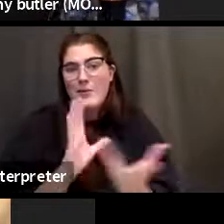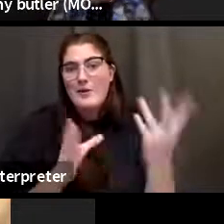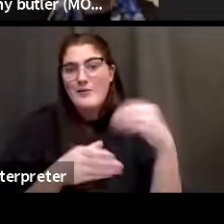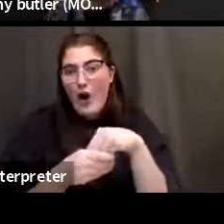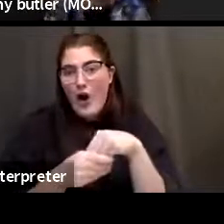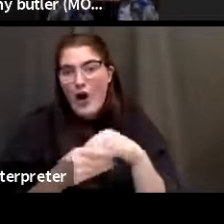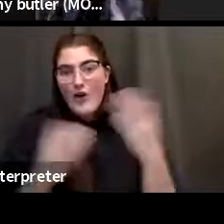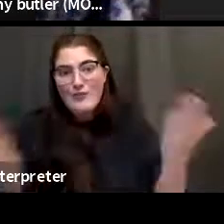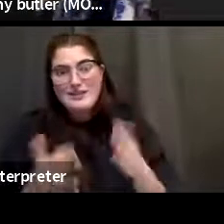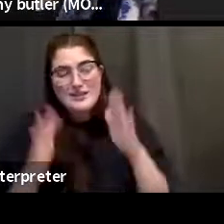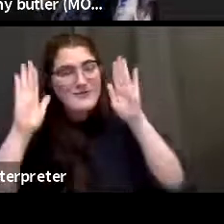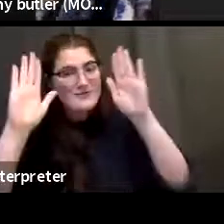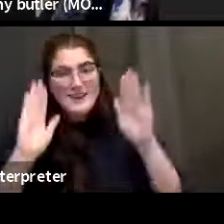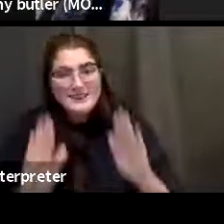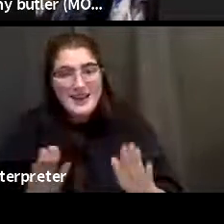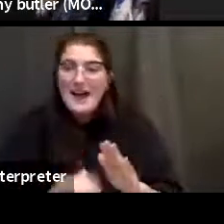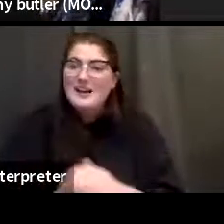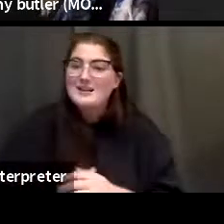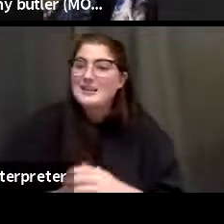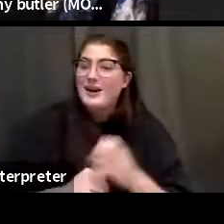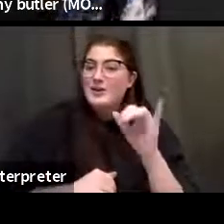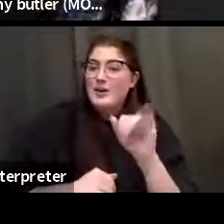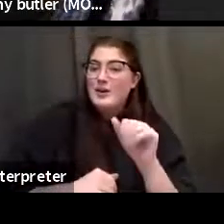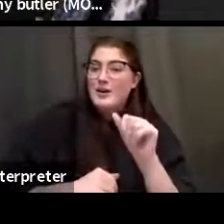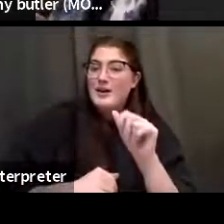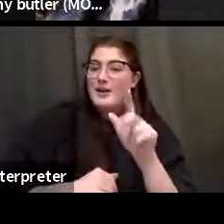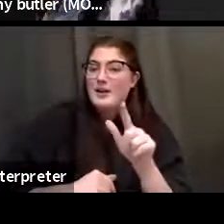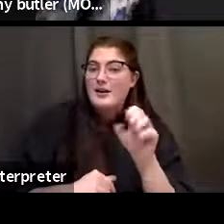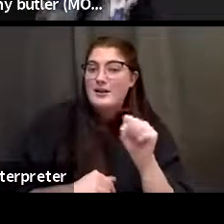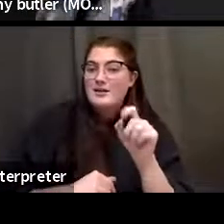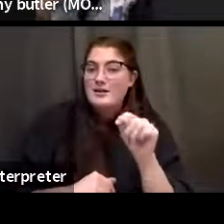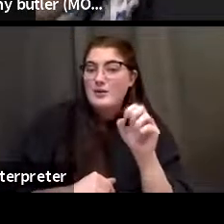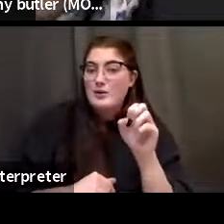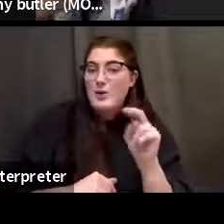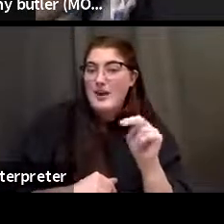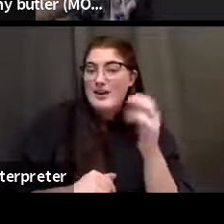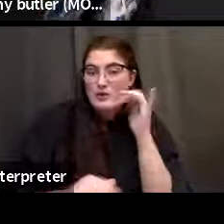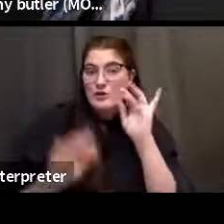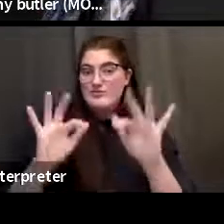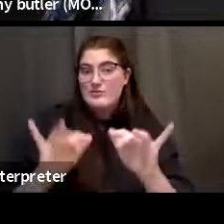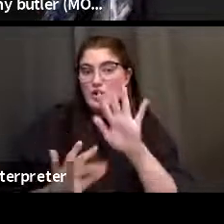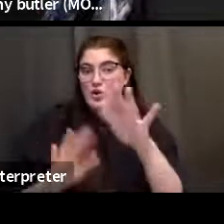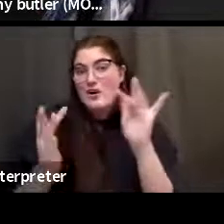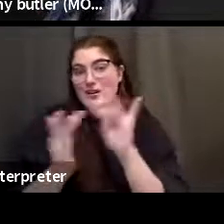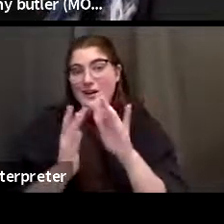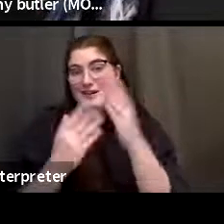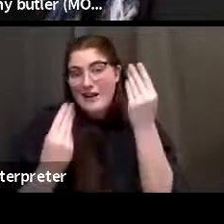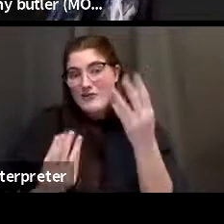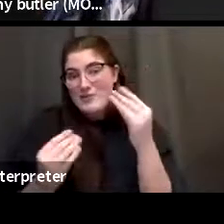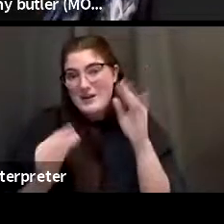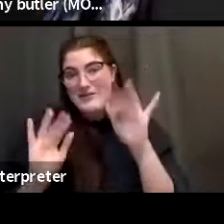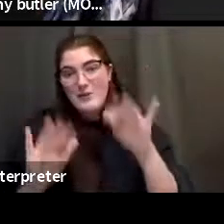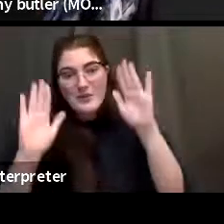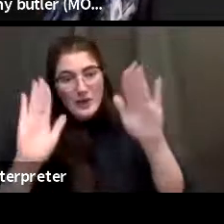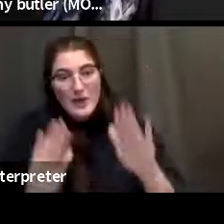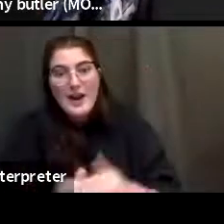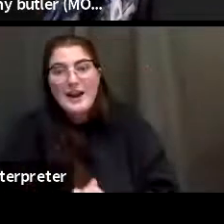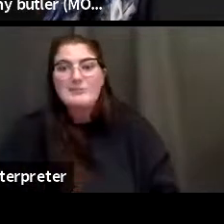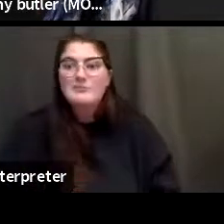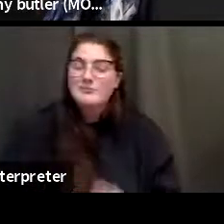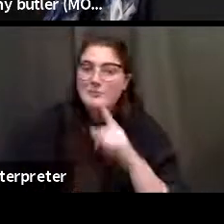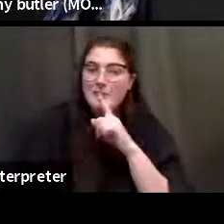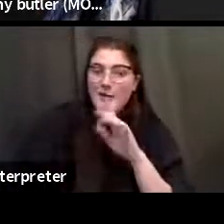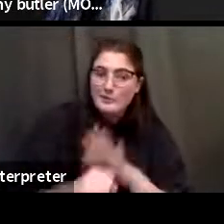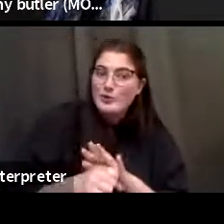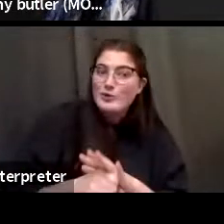fantastic. And so Ms. Austin, if you could leave your contact information in the chat, that would be great. Absolutely. I'll do that right now. And you can visit